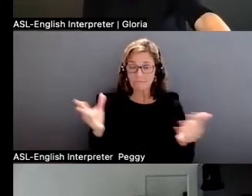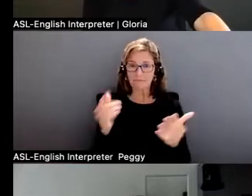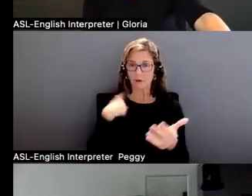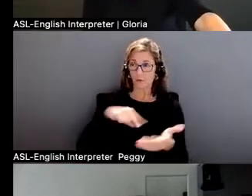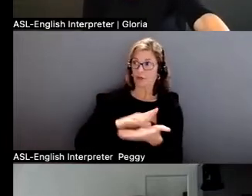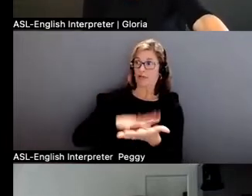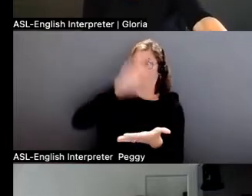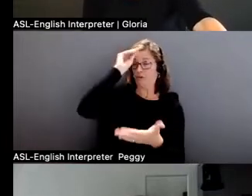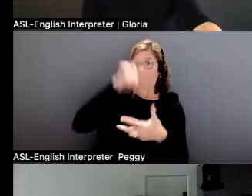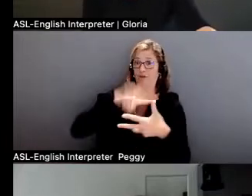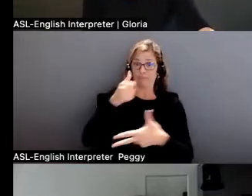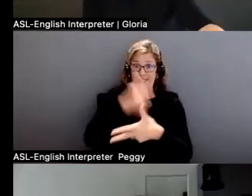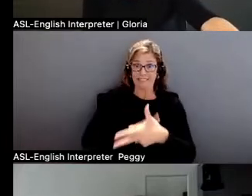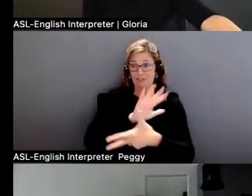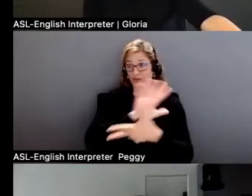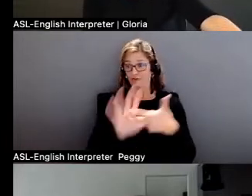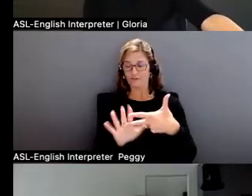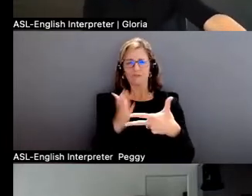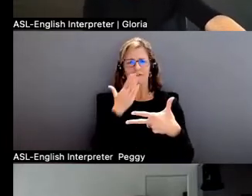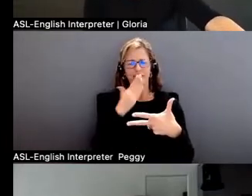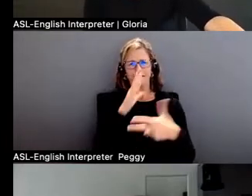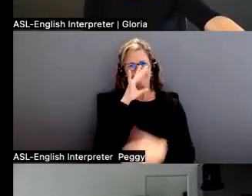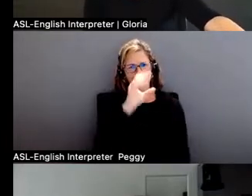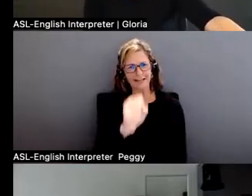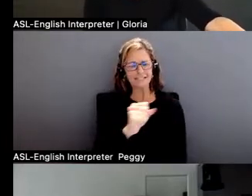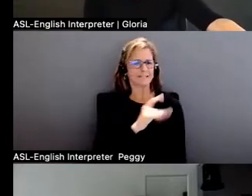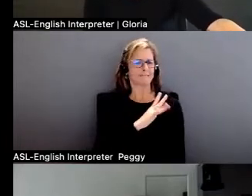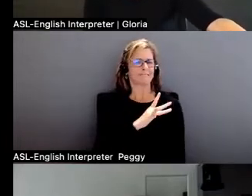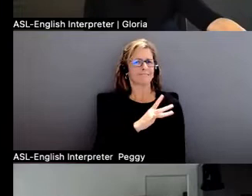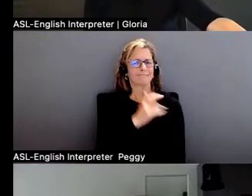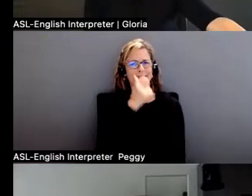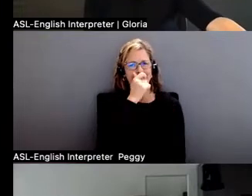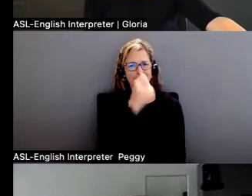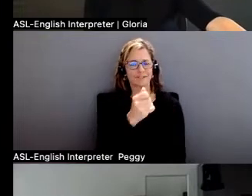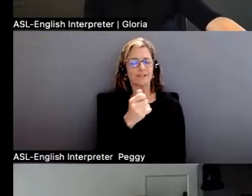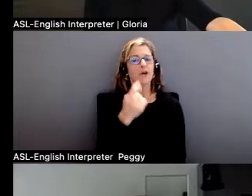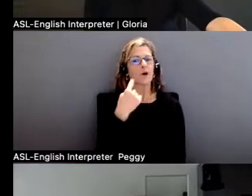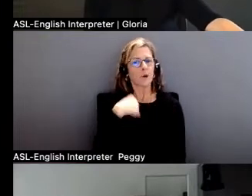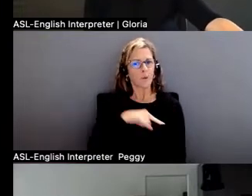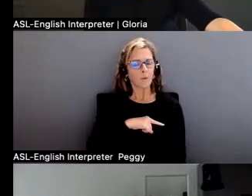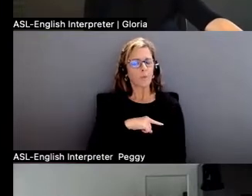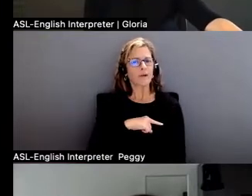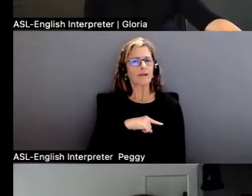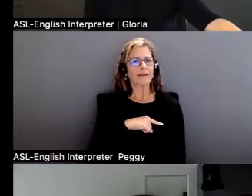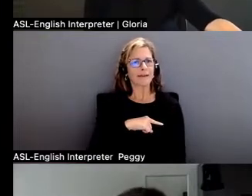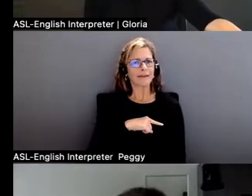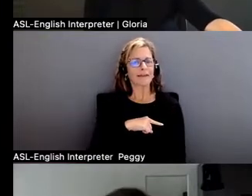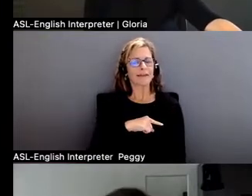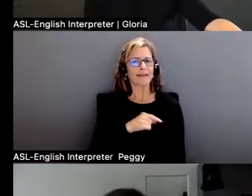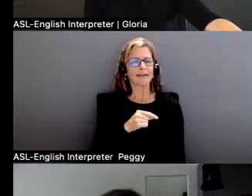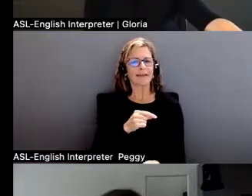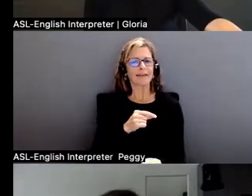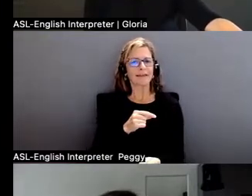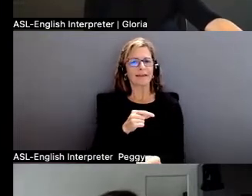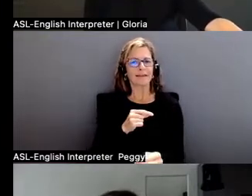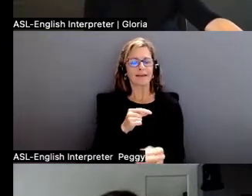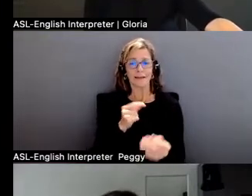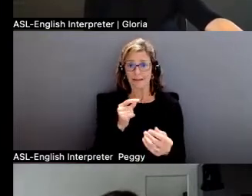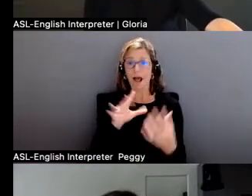been fascinating, and I think we're all leaving with lots of ideas.